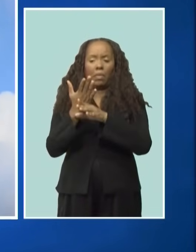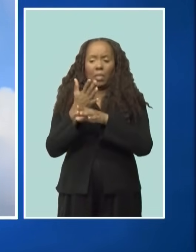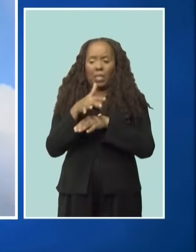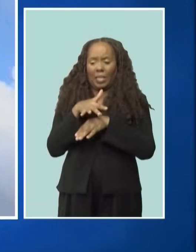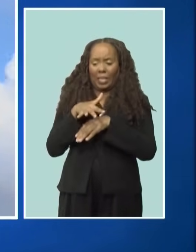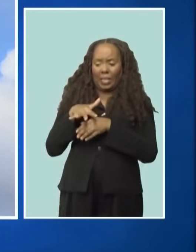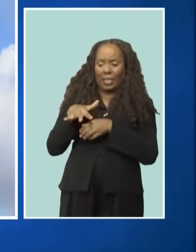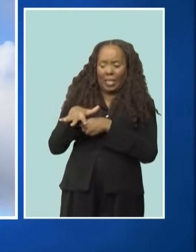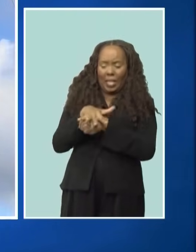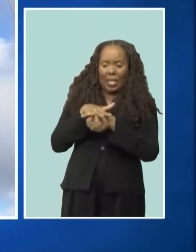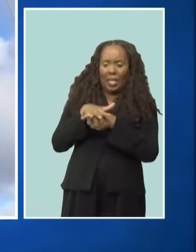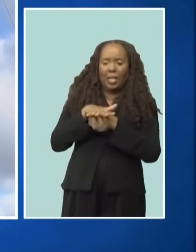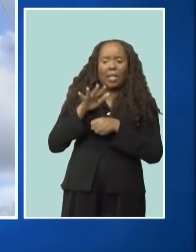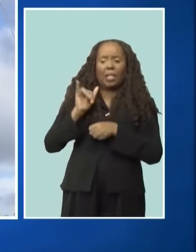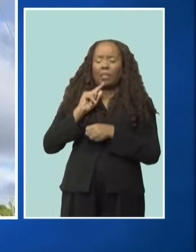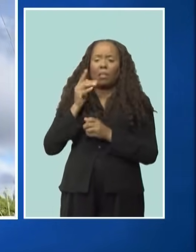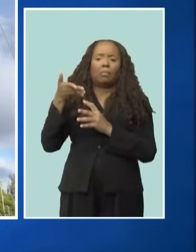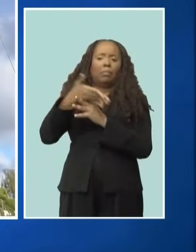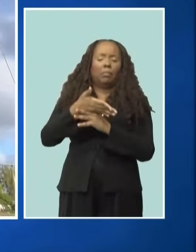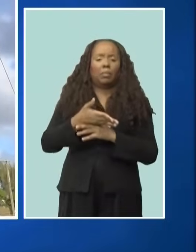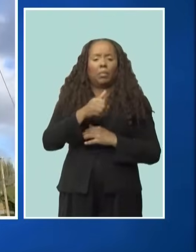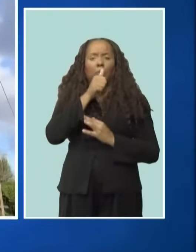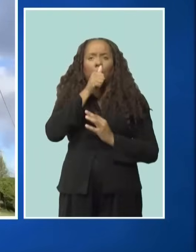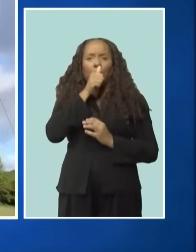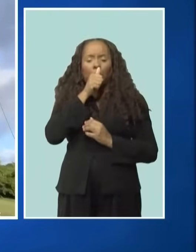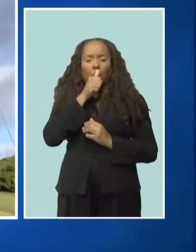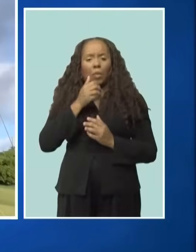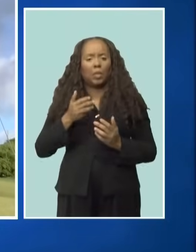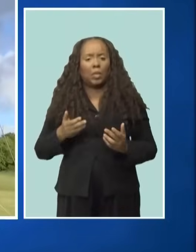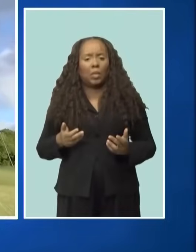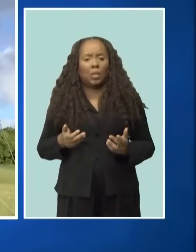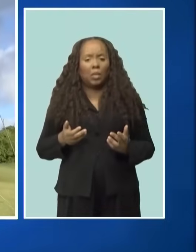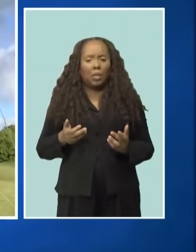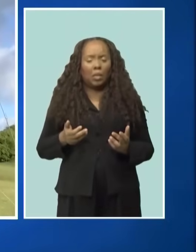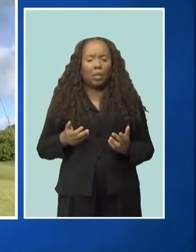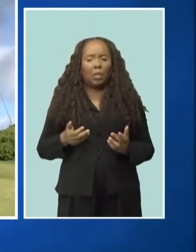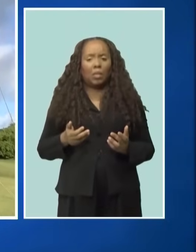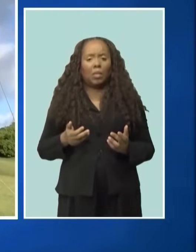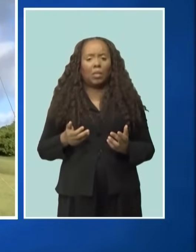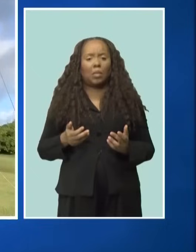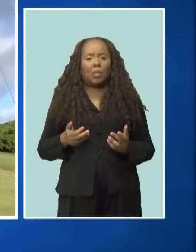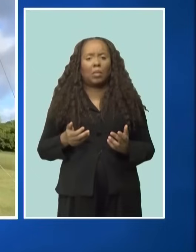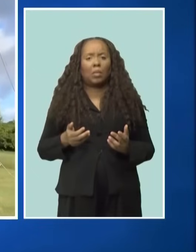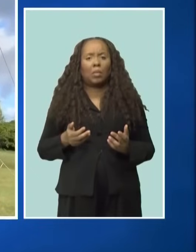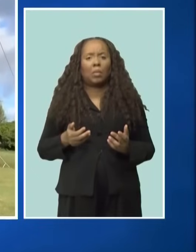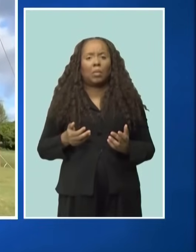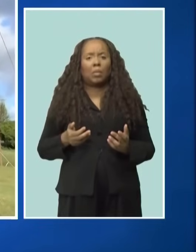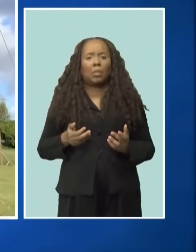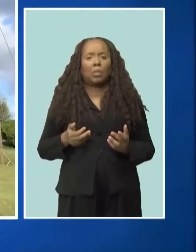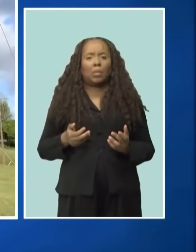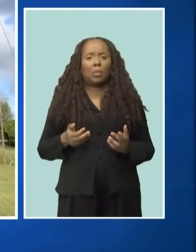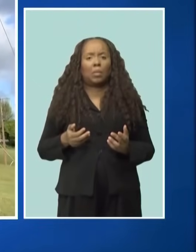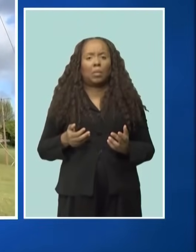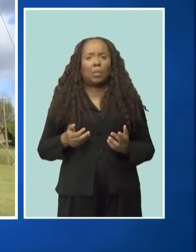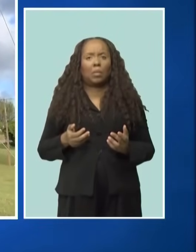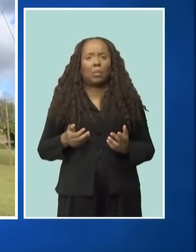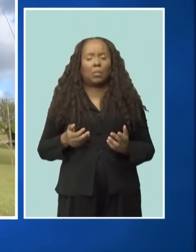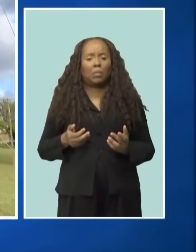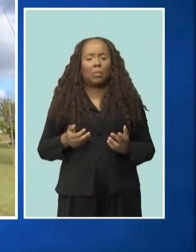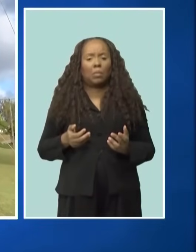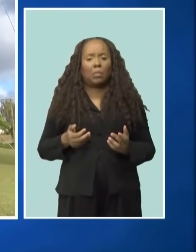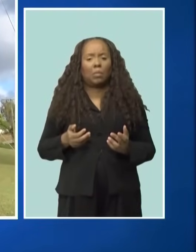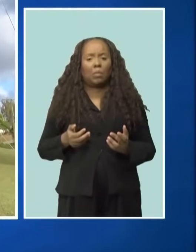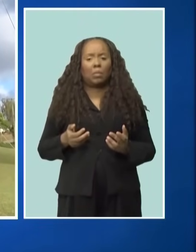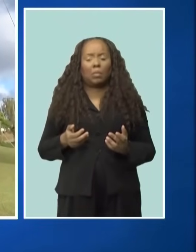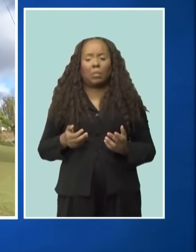24/7 rolling is an invasion of privacy. You're trying to tell me now, like, we can't come out your house in your